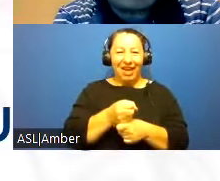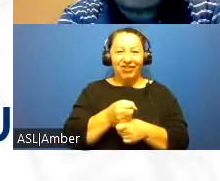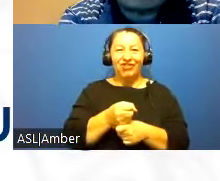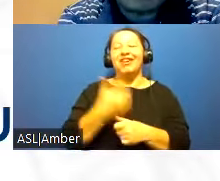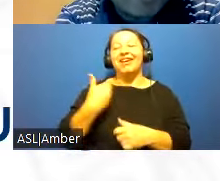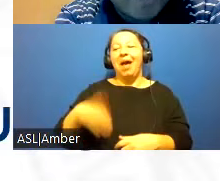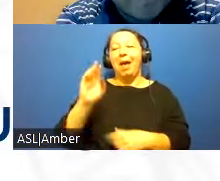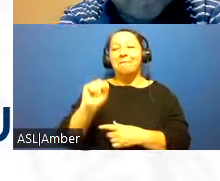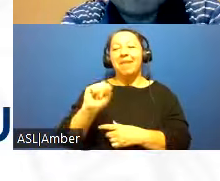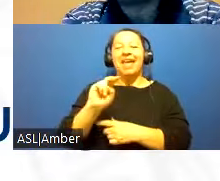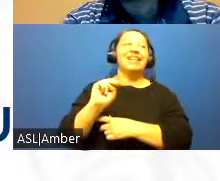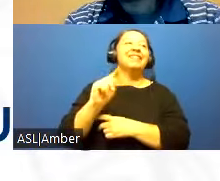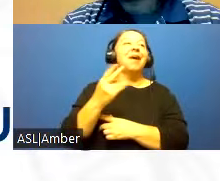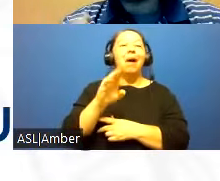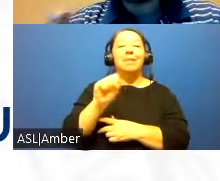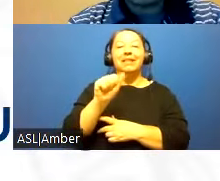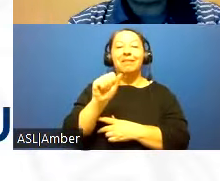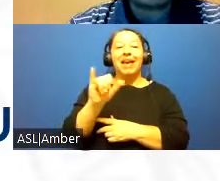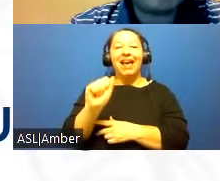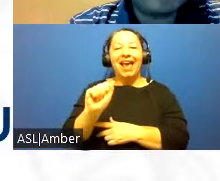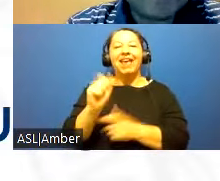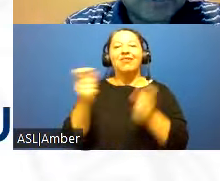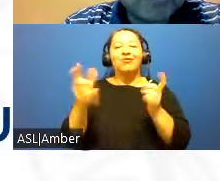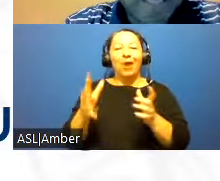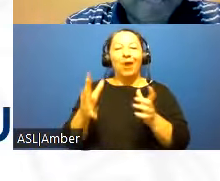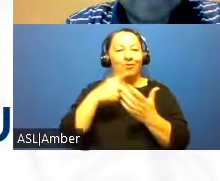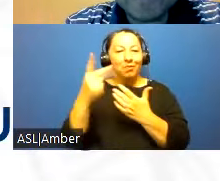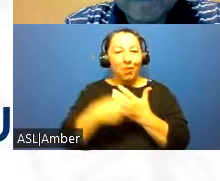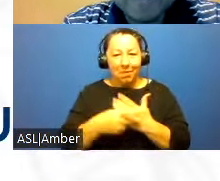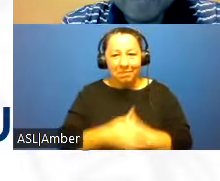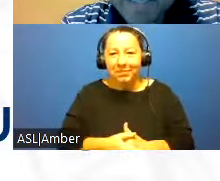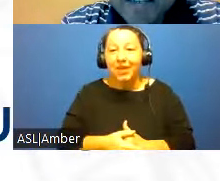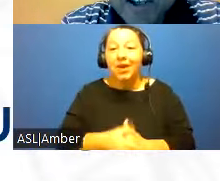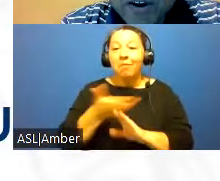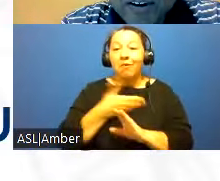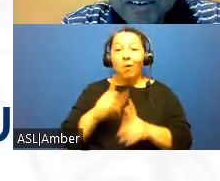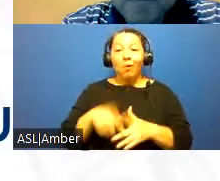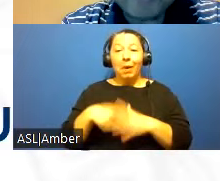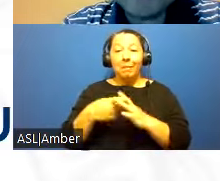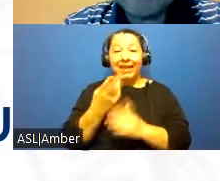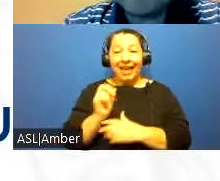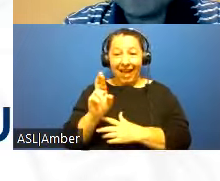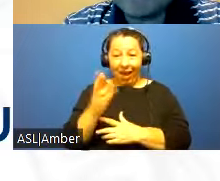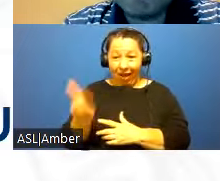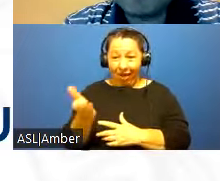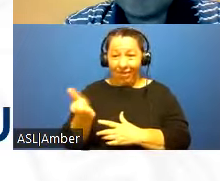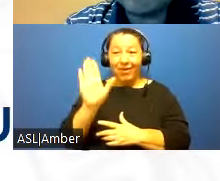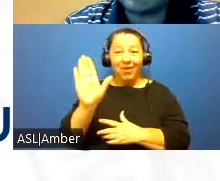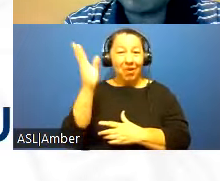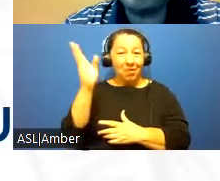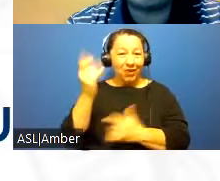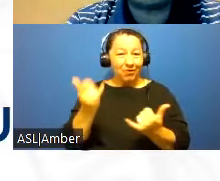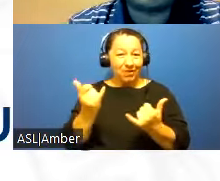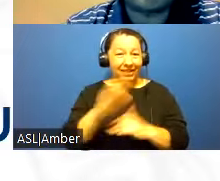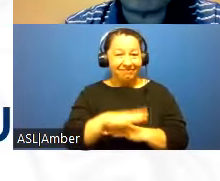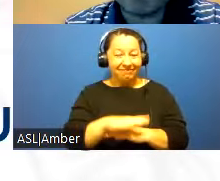AIA's Director of Programs. Just before we get to Heather and our presentation for this afternoon, just